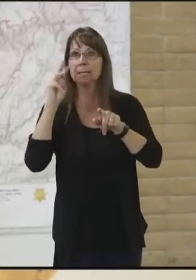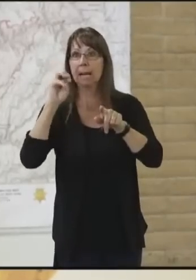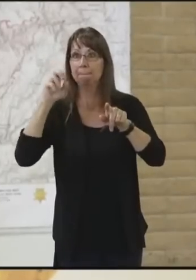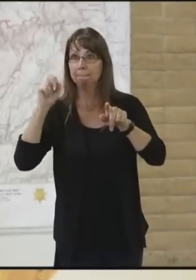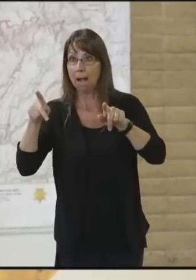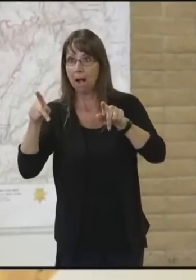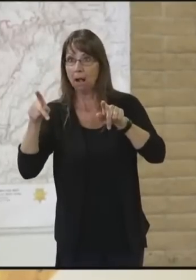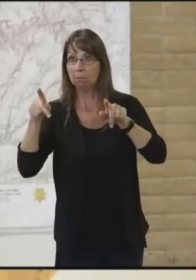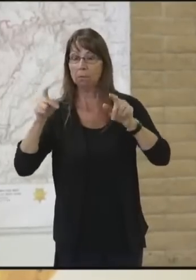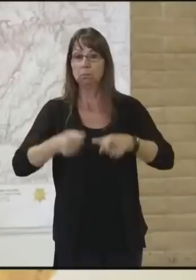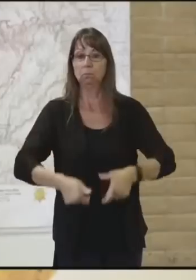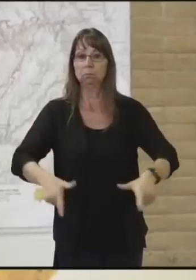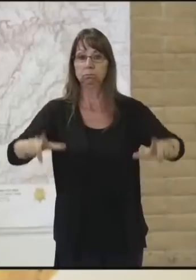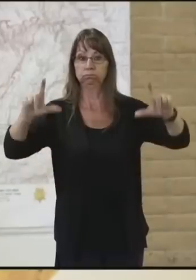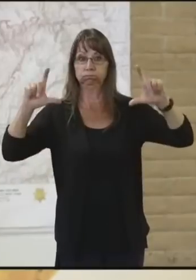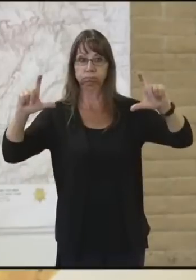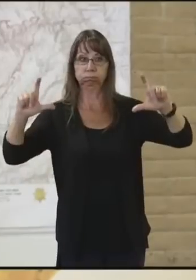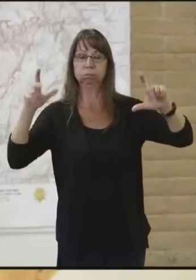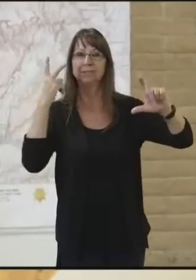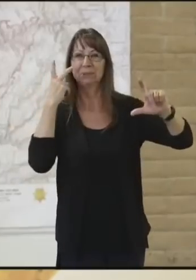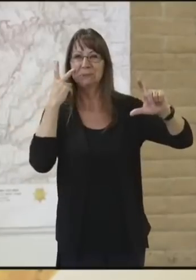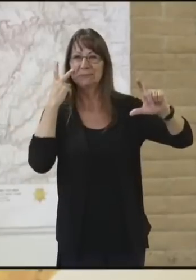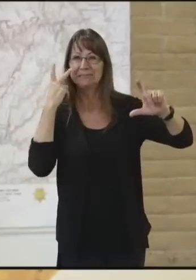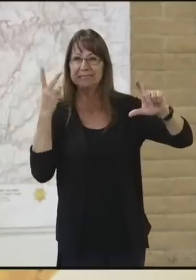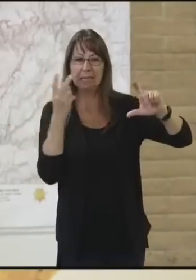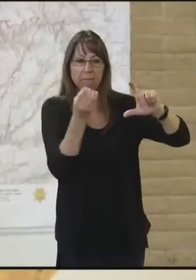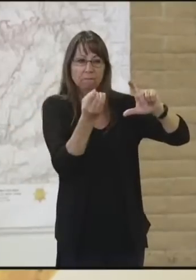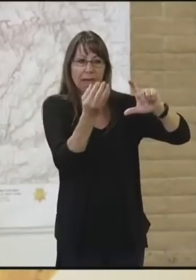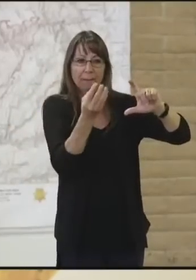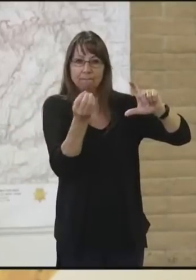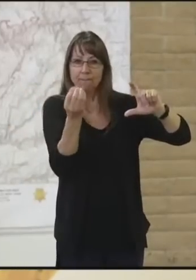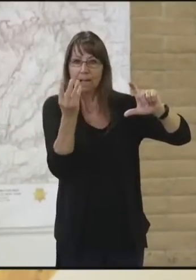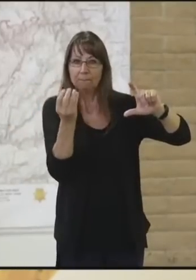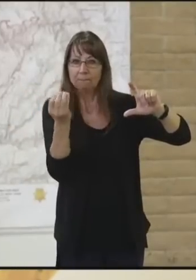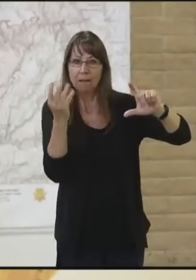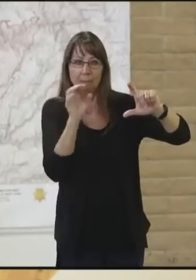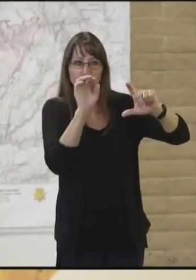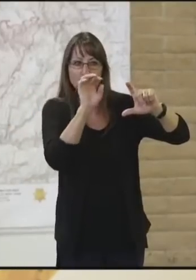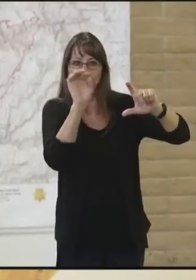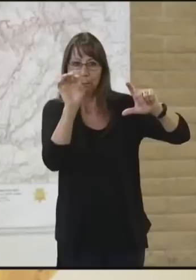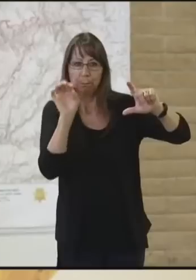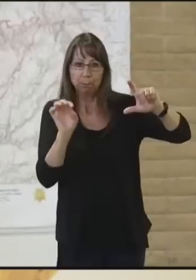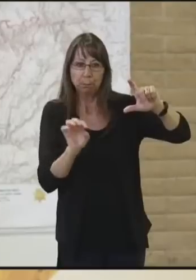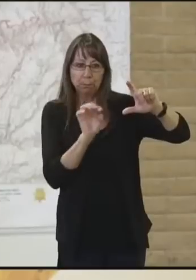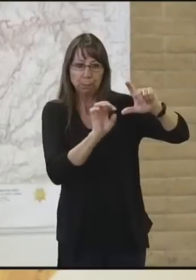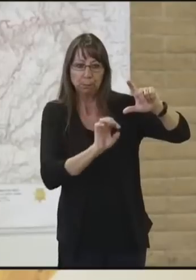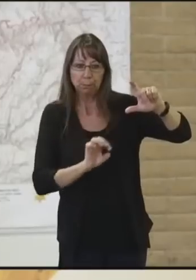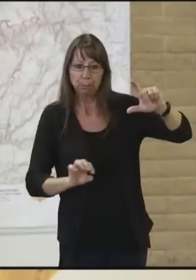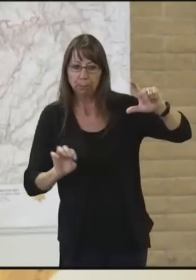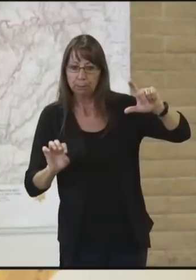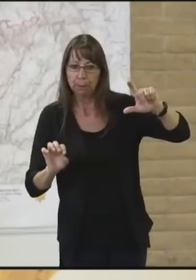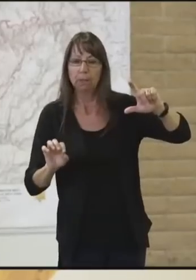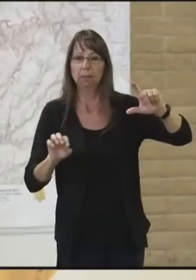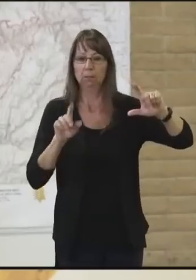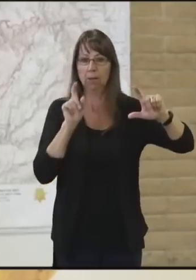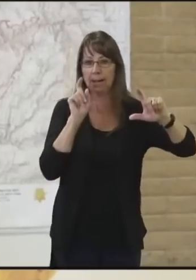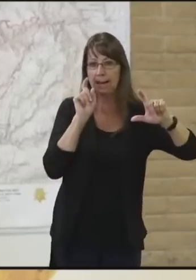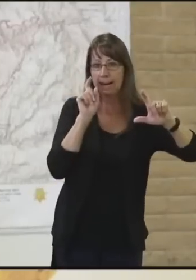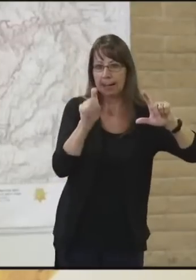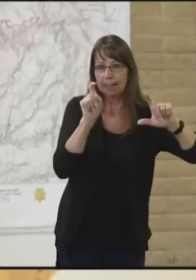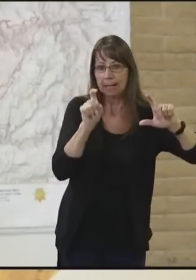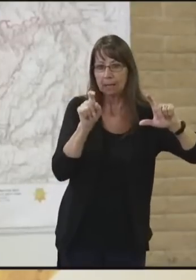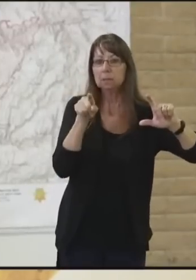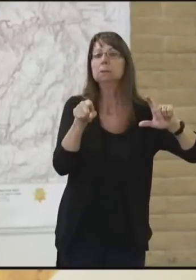map. The flame that you're interested in is close to your house. Click on that flame, and it will have all the current information on that specific